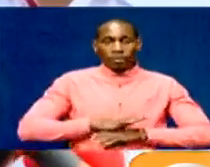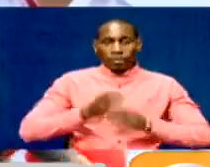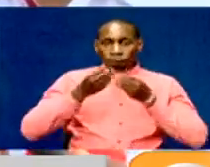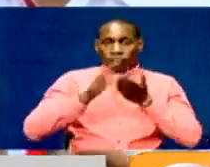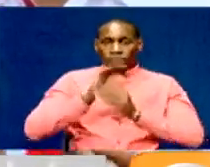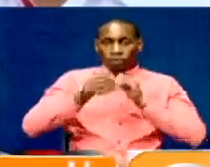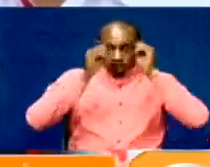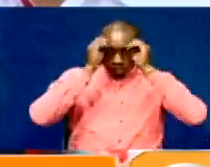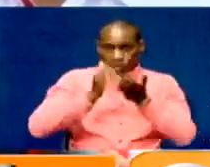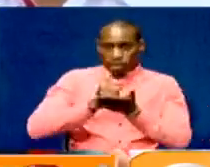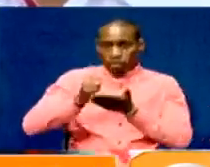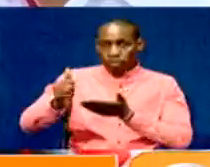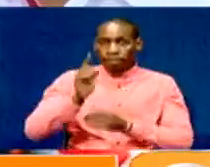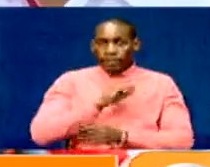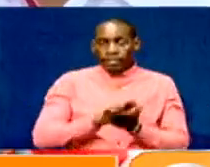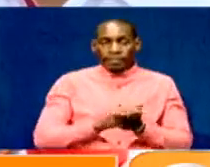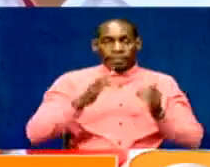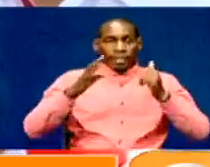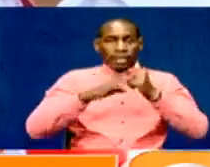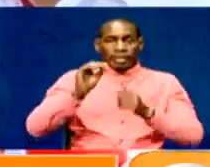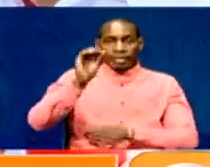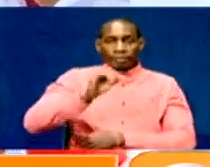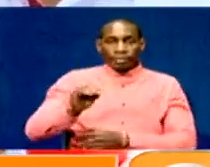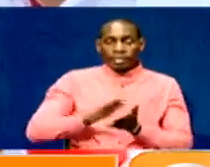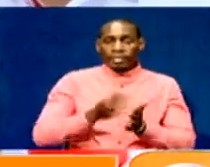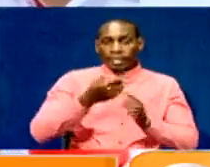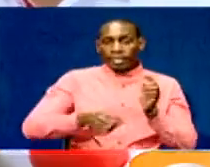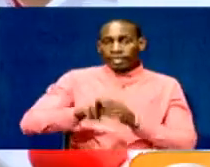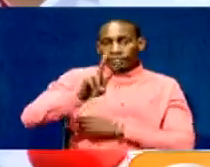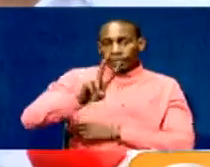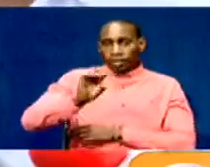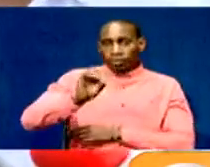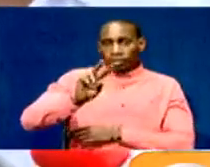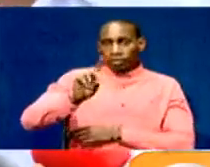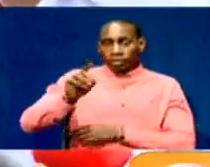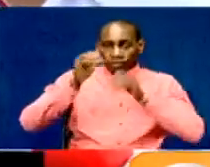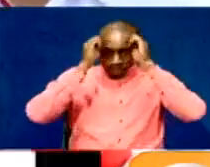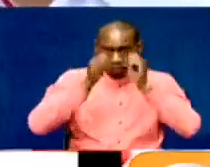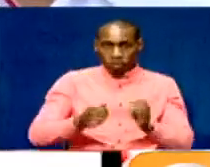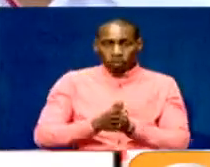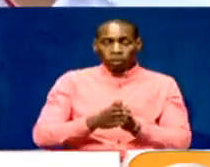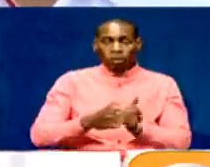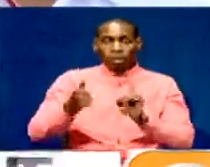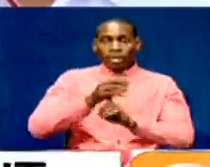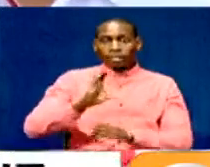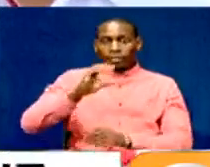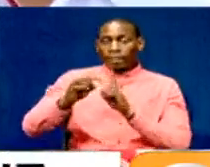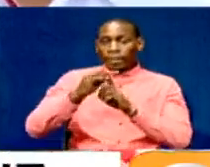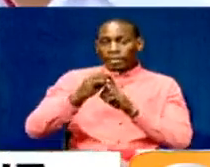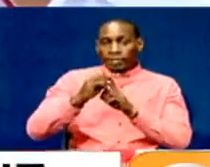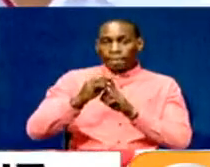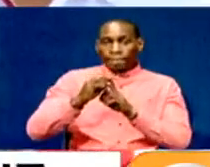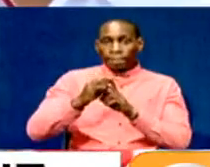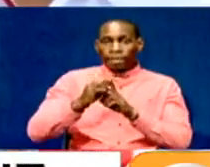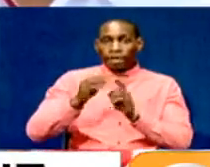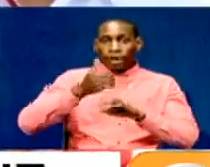placed. Over 90% of the 2021 candidates who attained a mean grade of C+